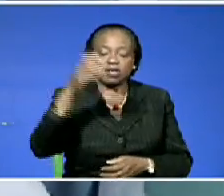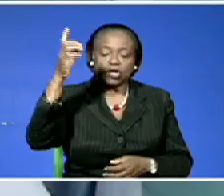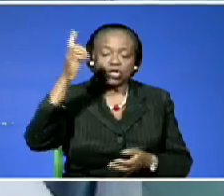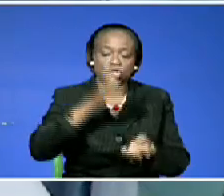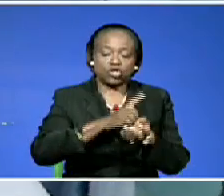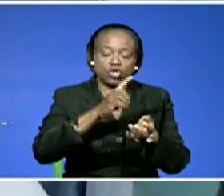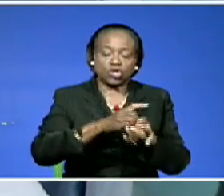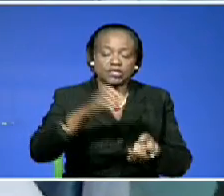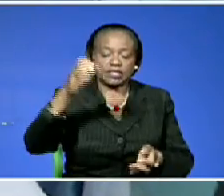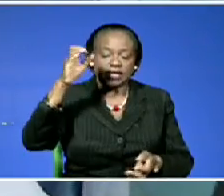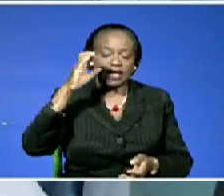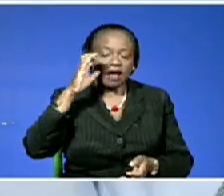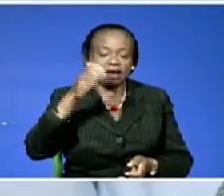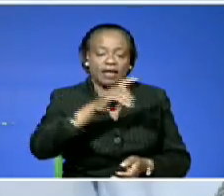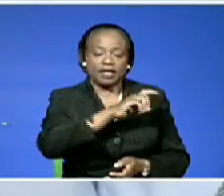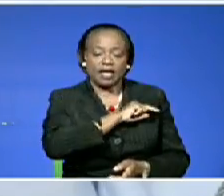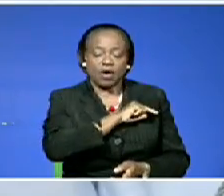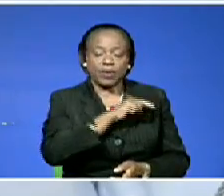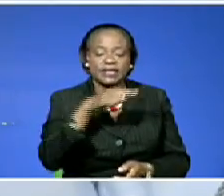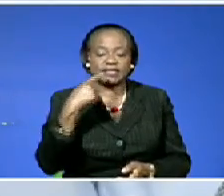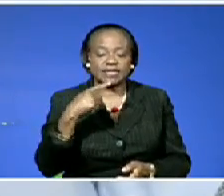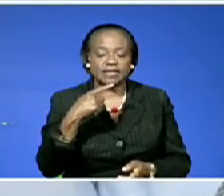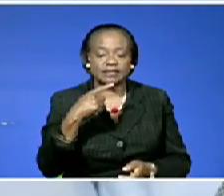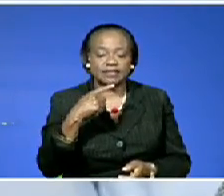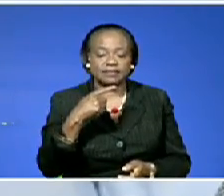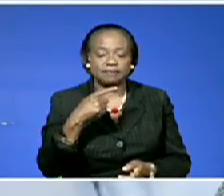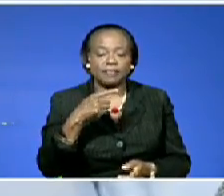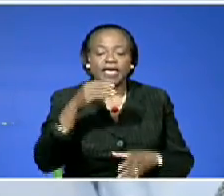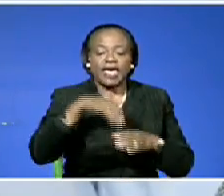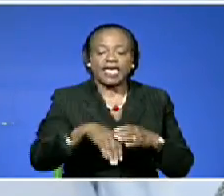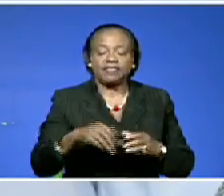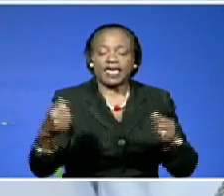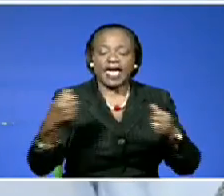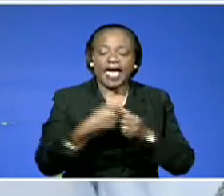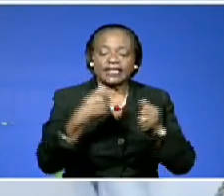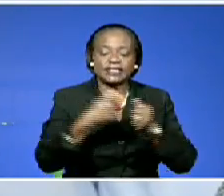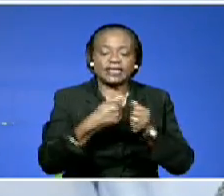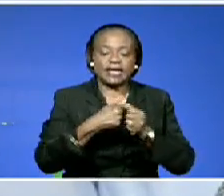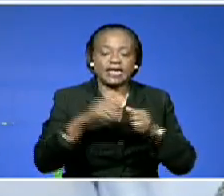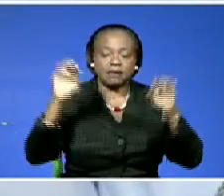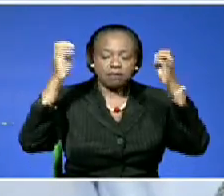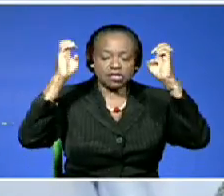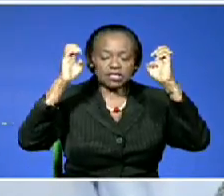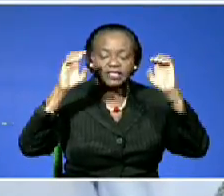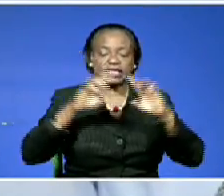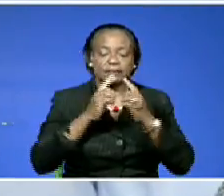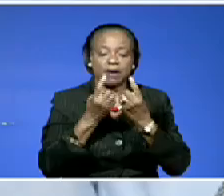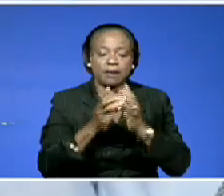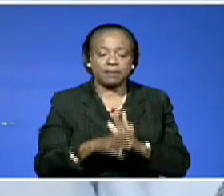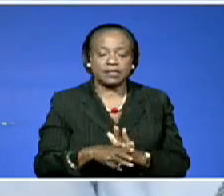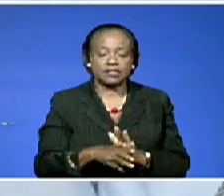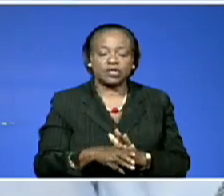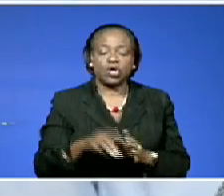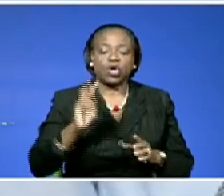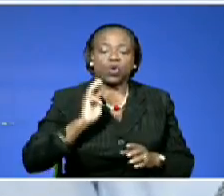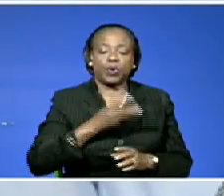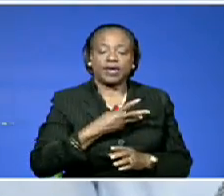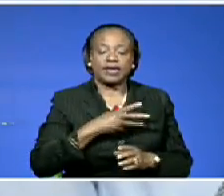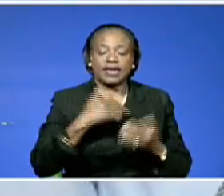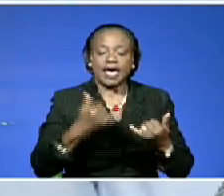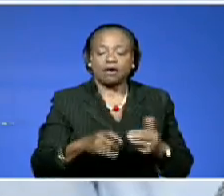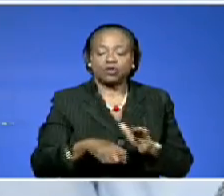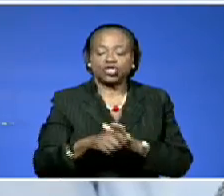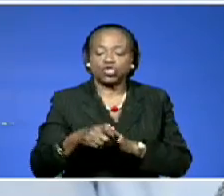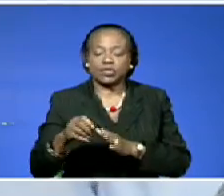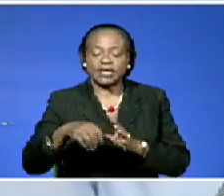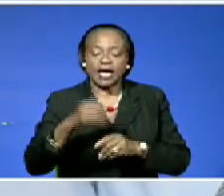address accommodation challenges. So in the accident and emergency department, we're doing tighter triage, which is sorting of